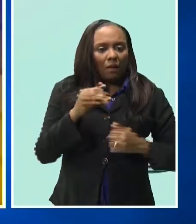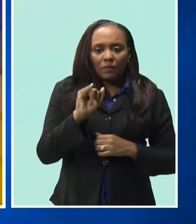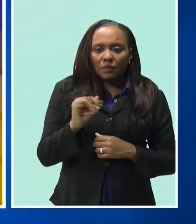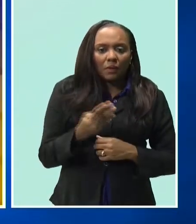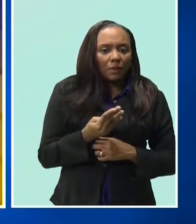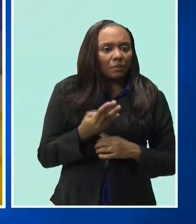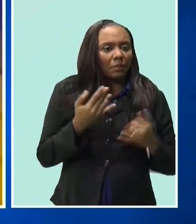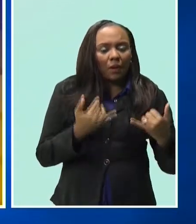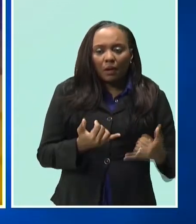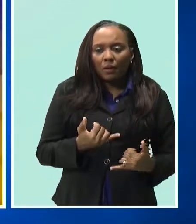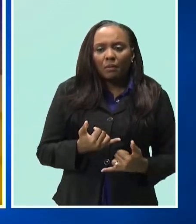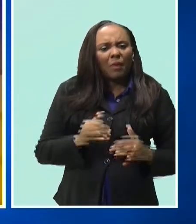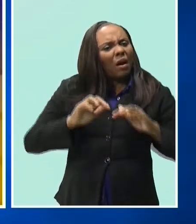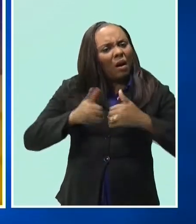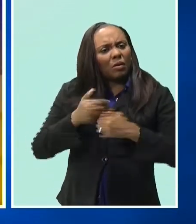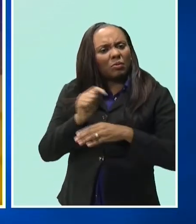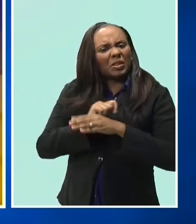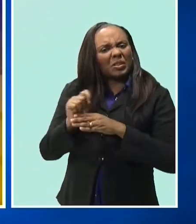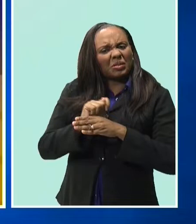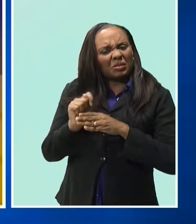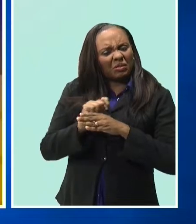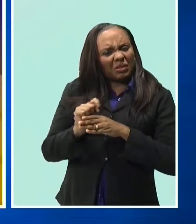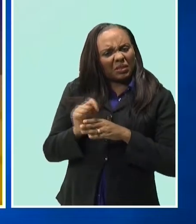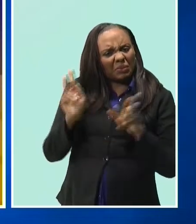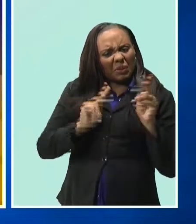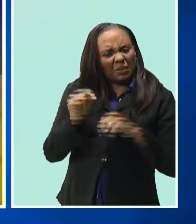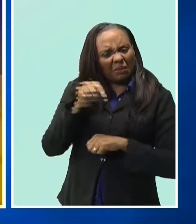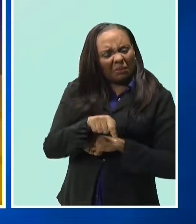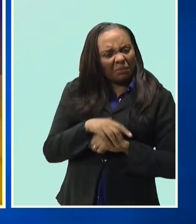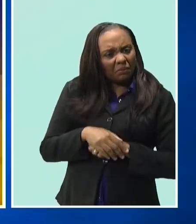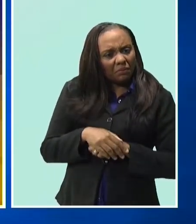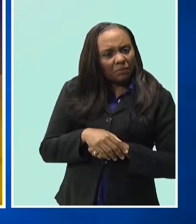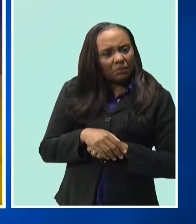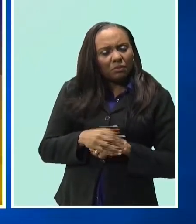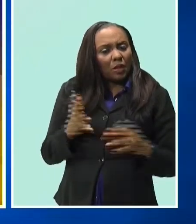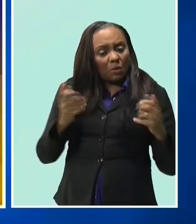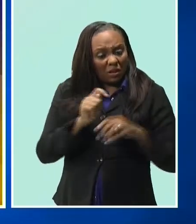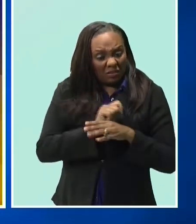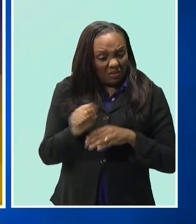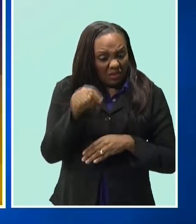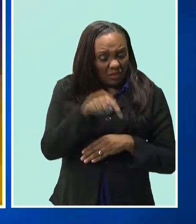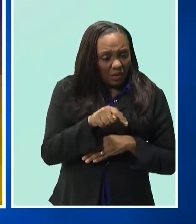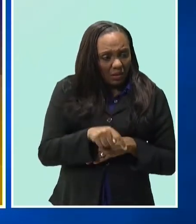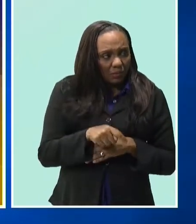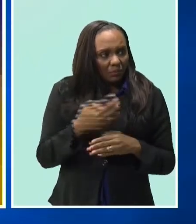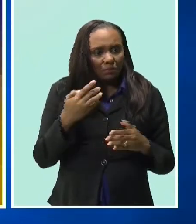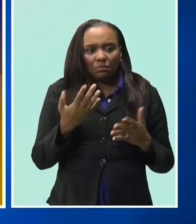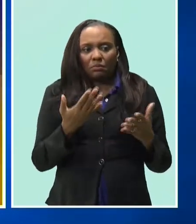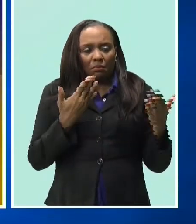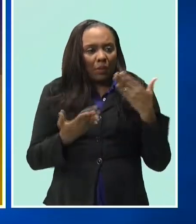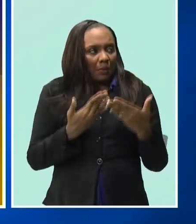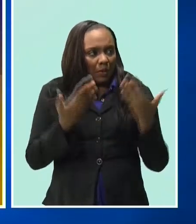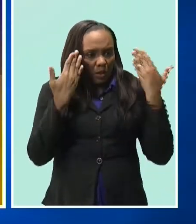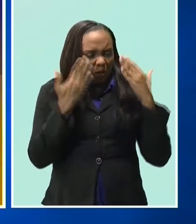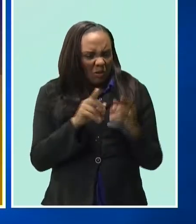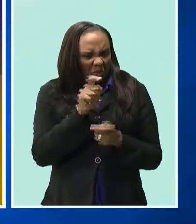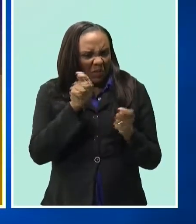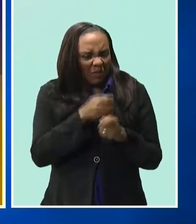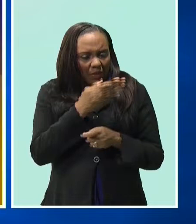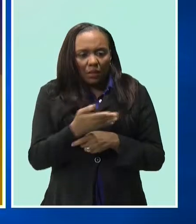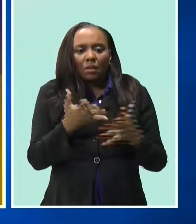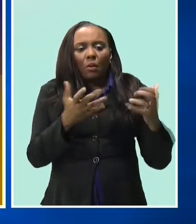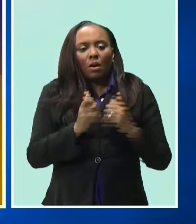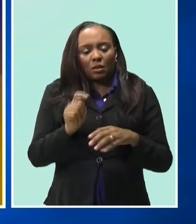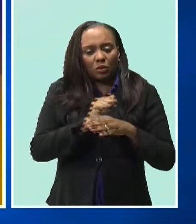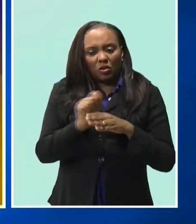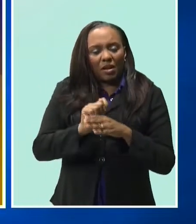these people as quickly as possible to be able to do some of the things that they wouldn't normally do or wouldn't traditionally have done? And